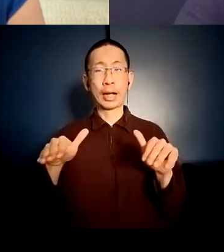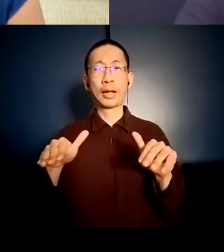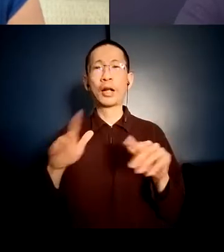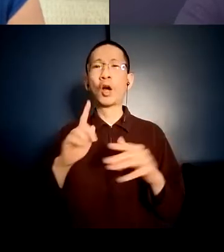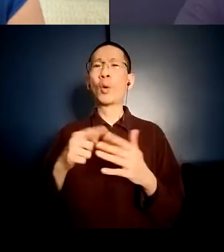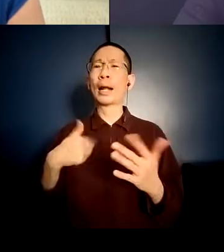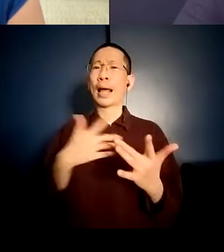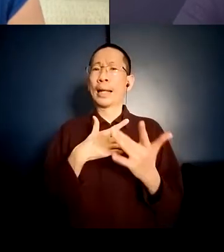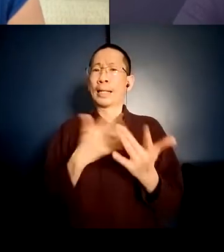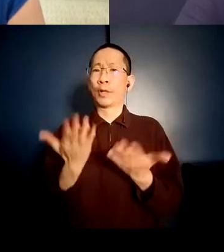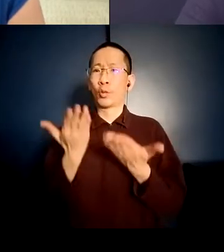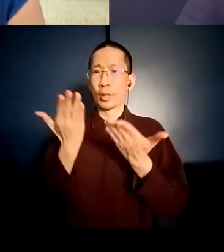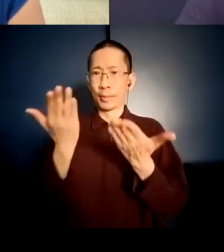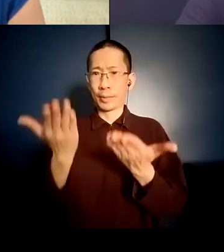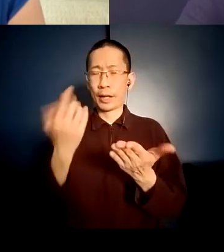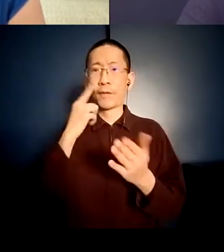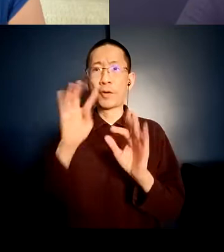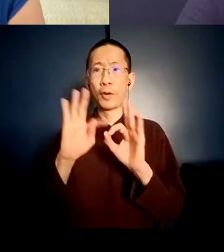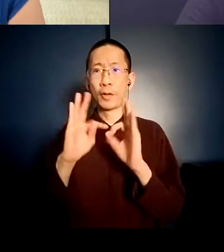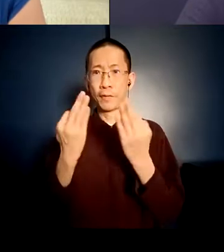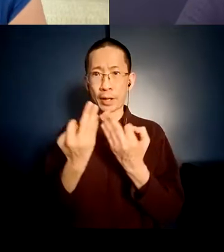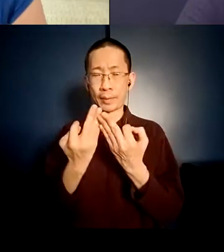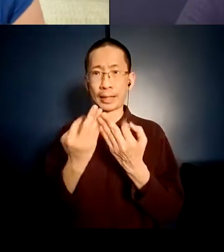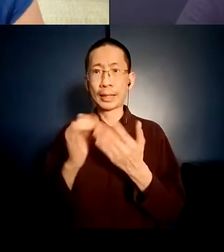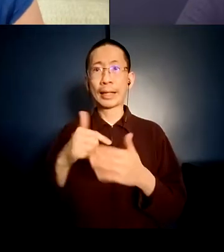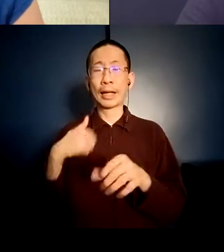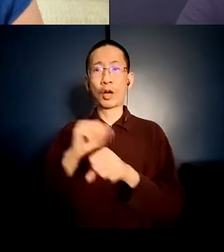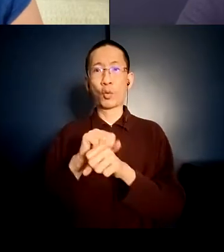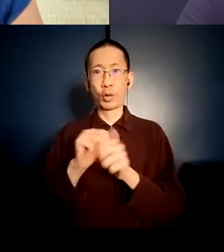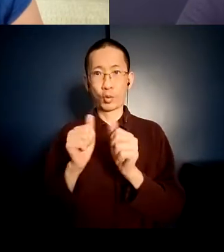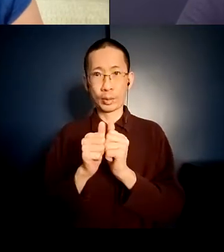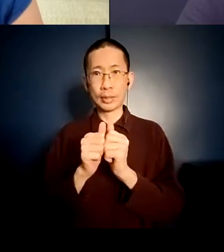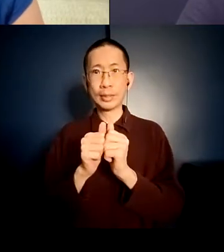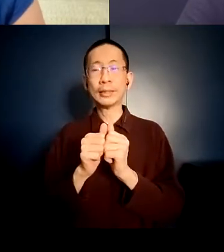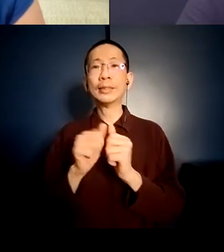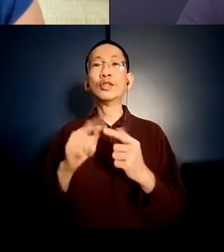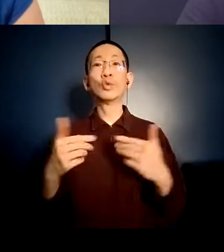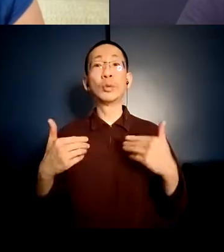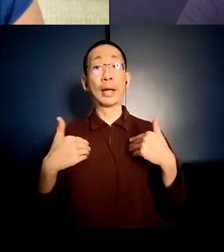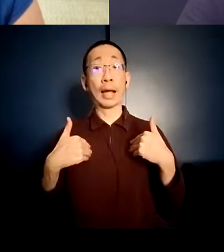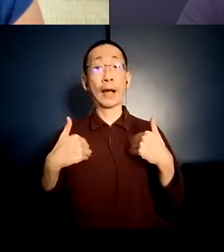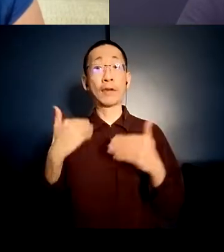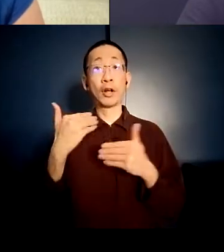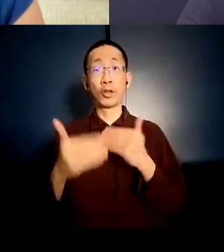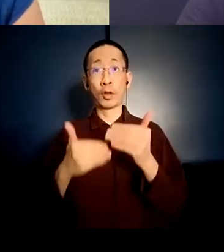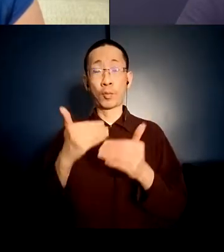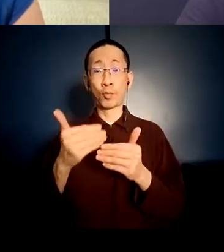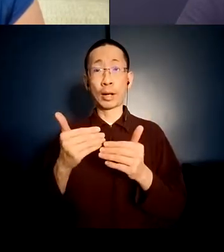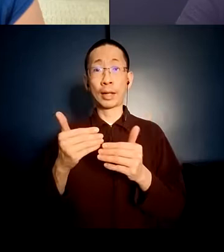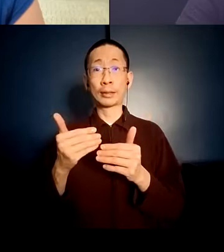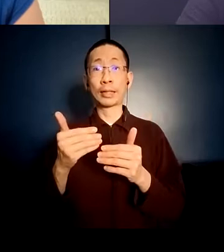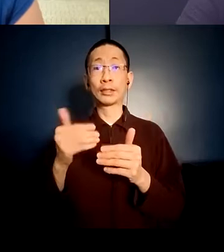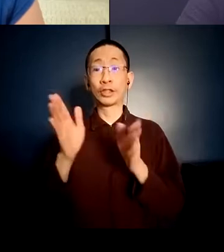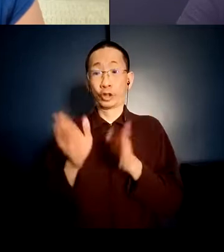I typically recommend for the families that I work with is to have the processors on